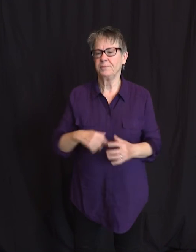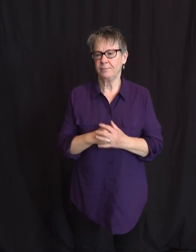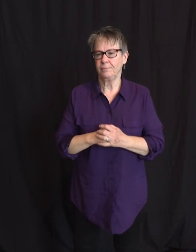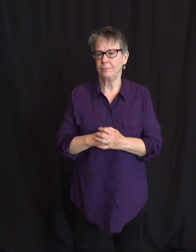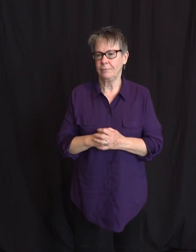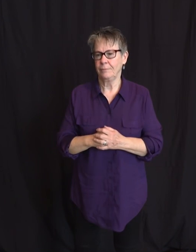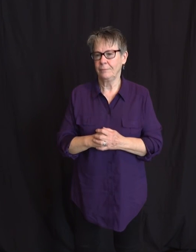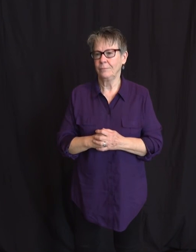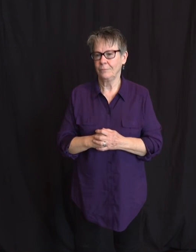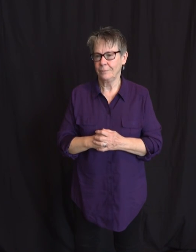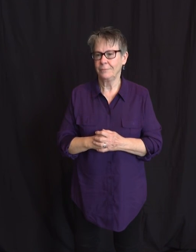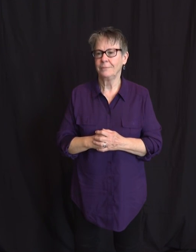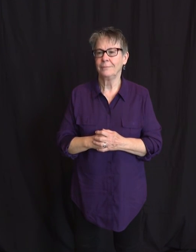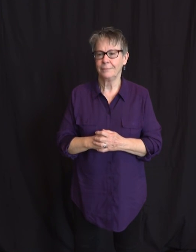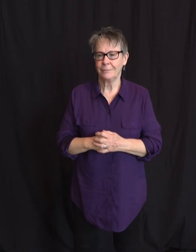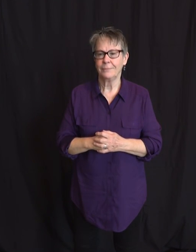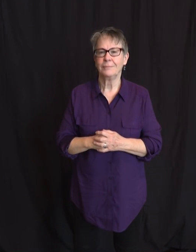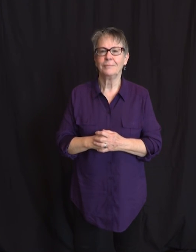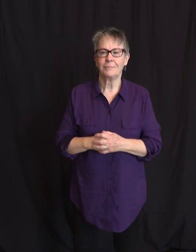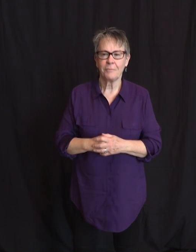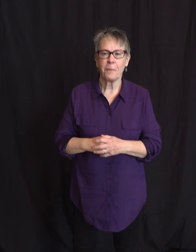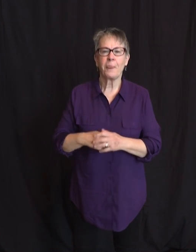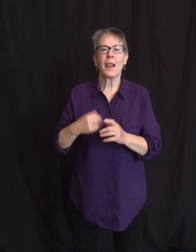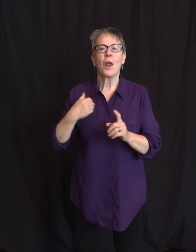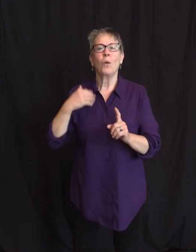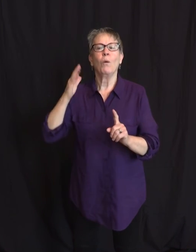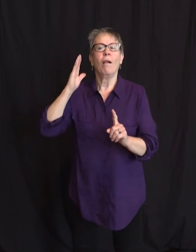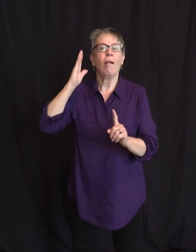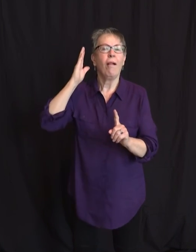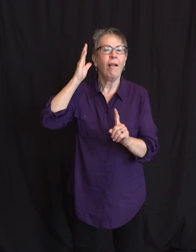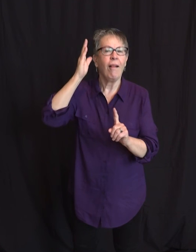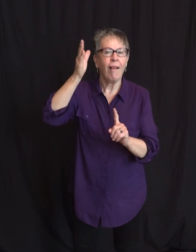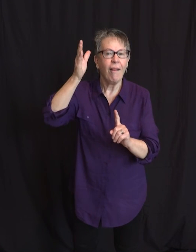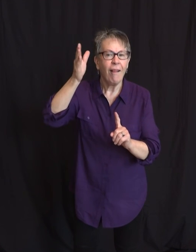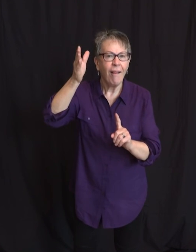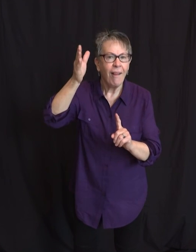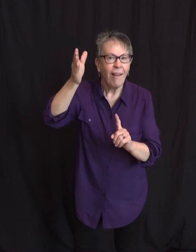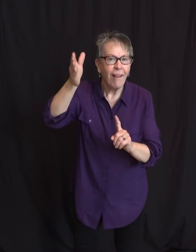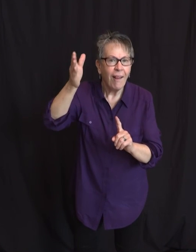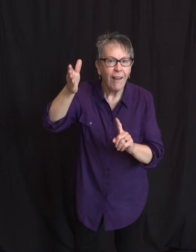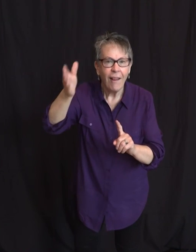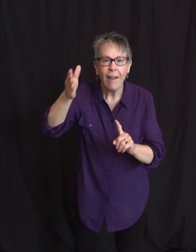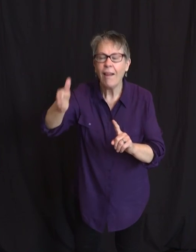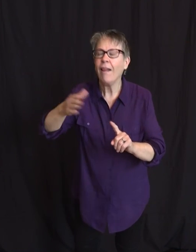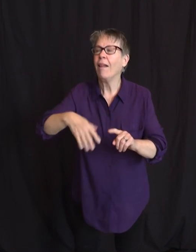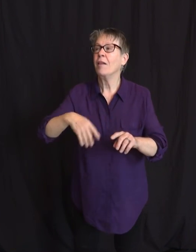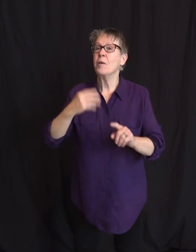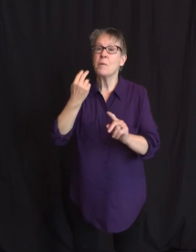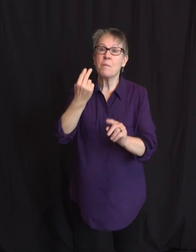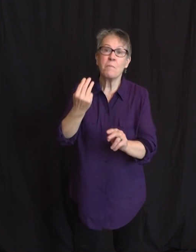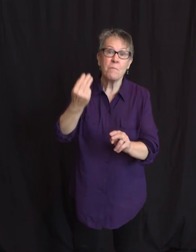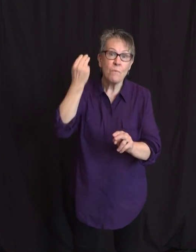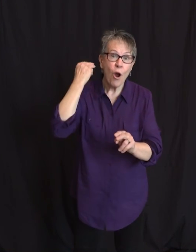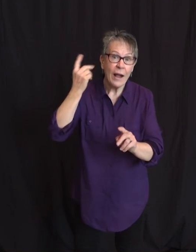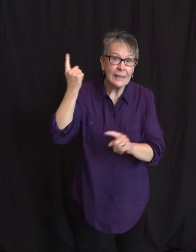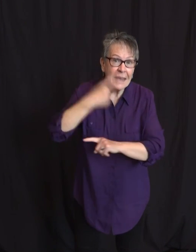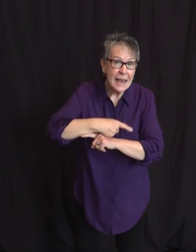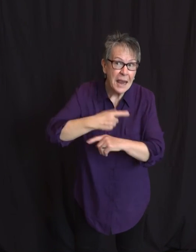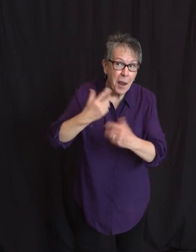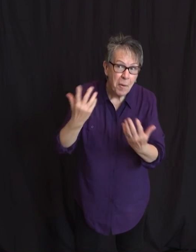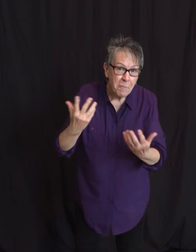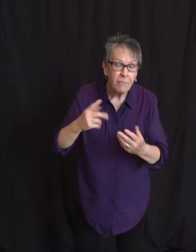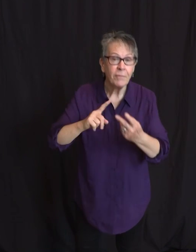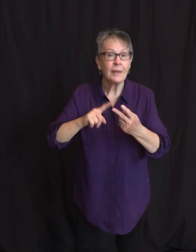like? What's the end of the school year look like? When can you open parks? When can you